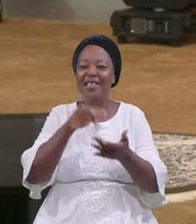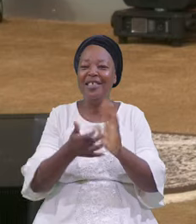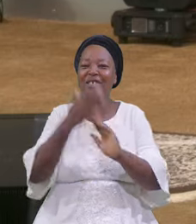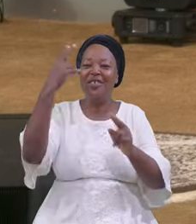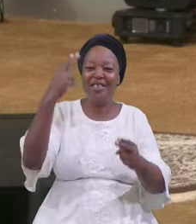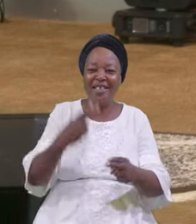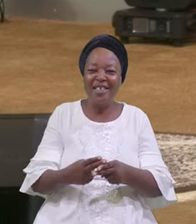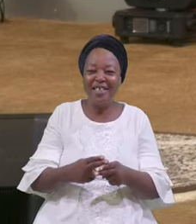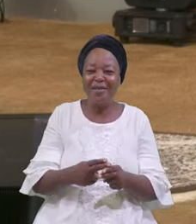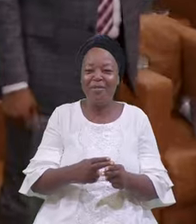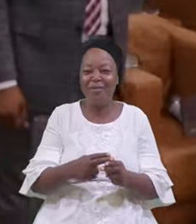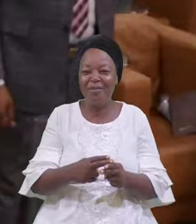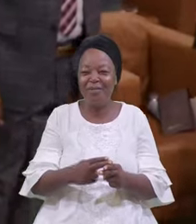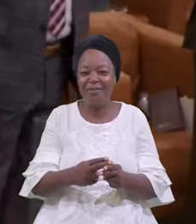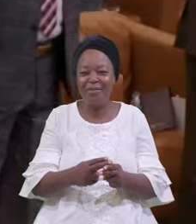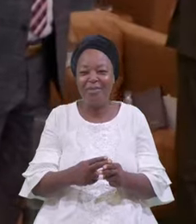Jesus' name.